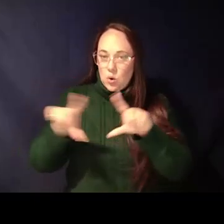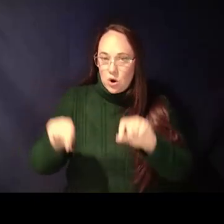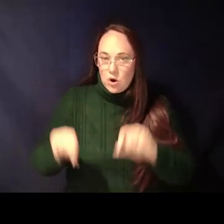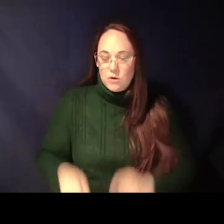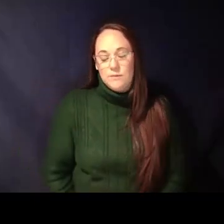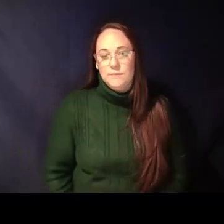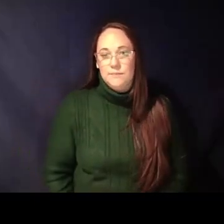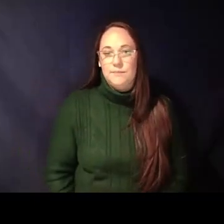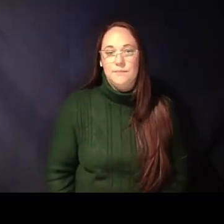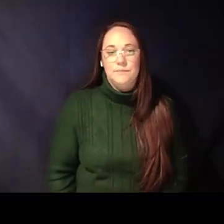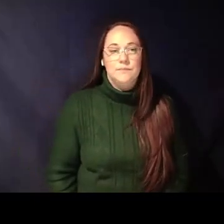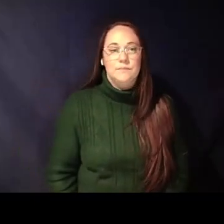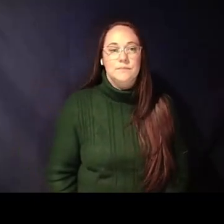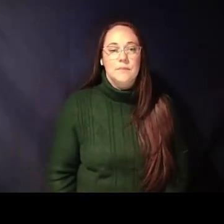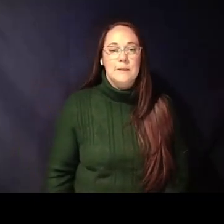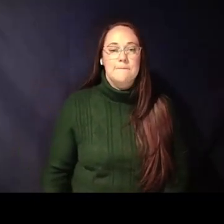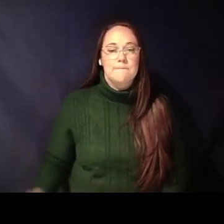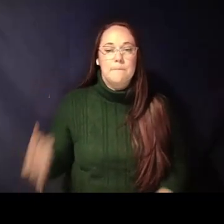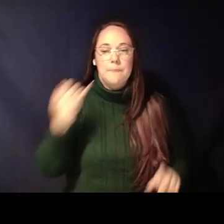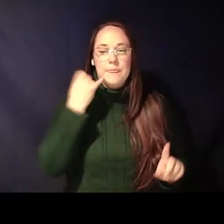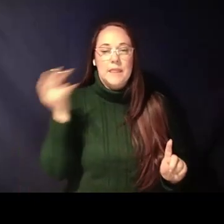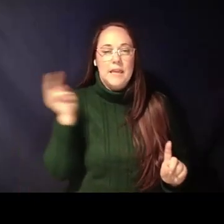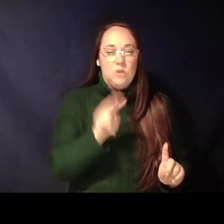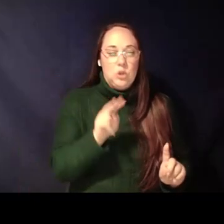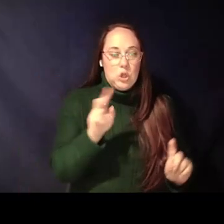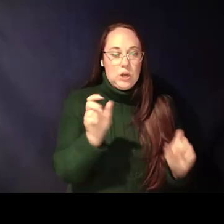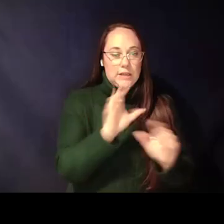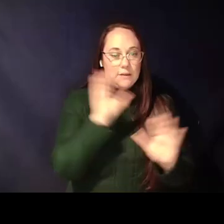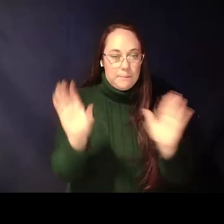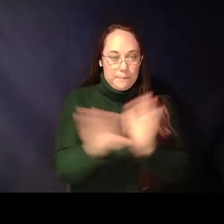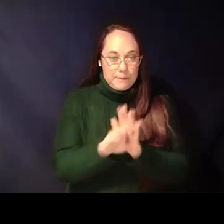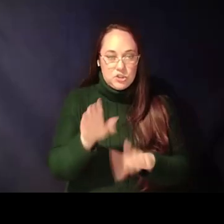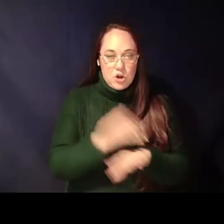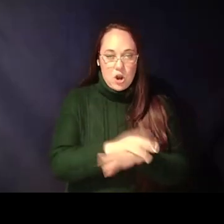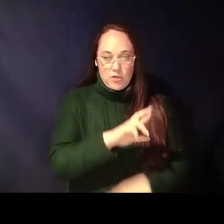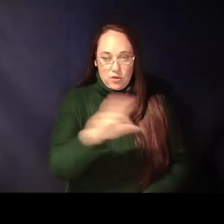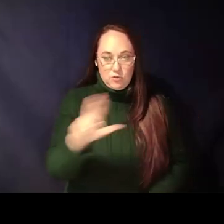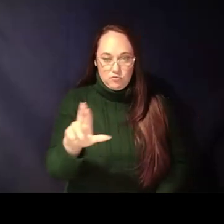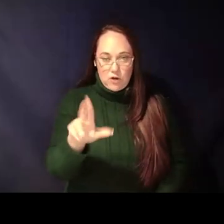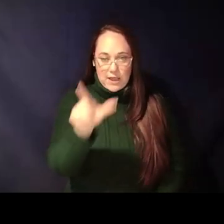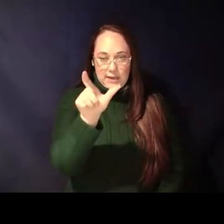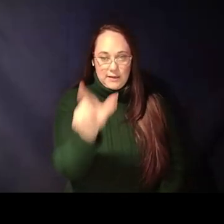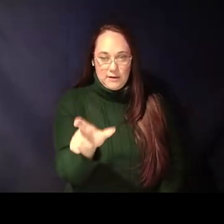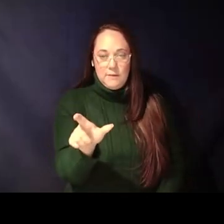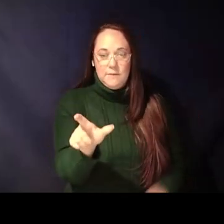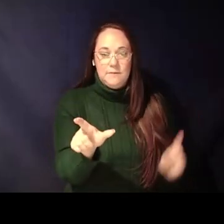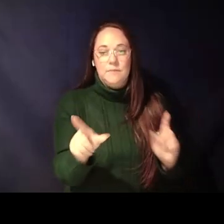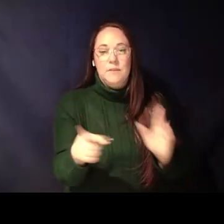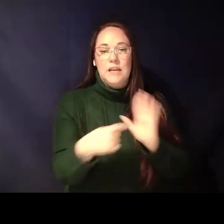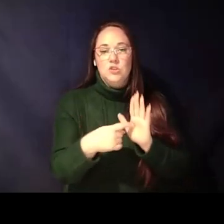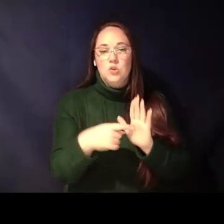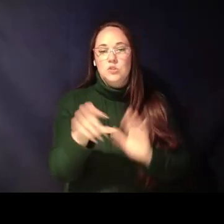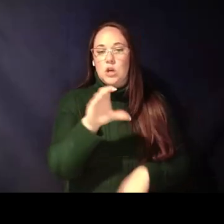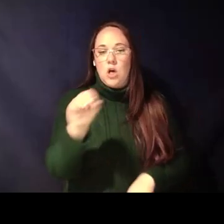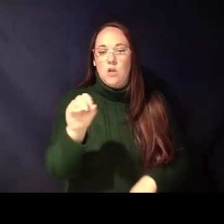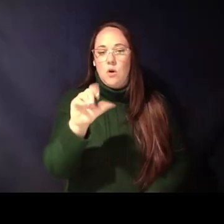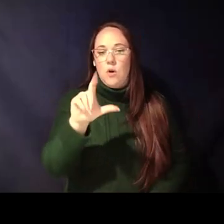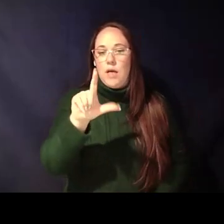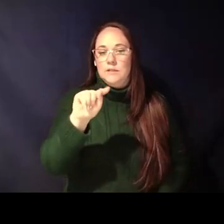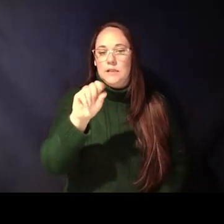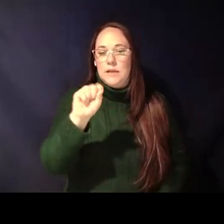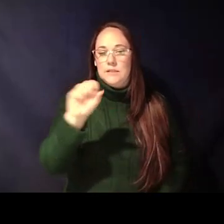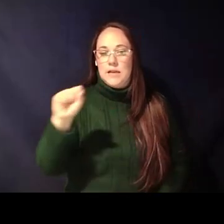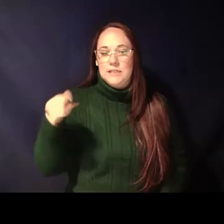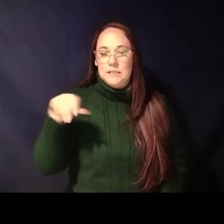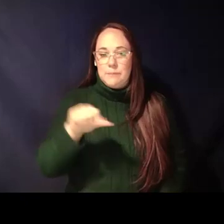If you look at the figure on the right of this slide, it places Colorado's LTSS spending